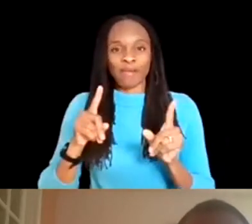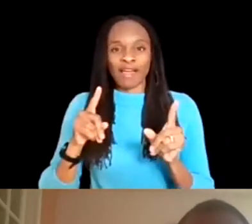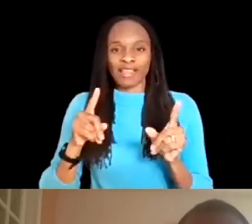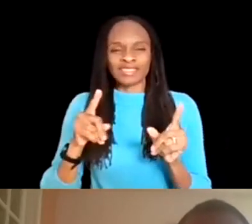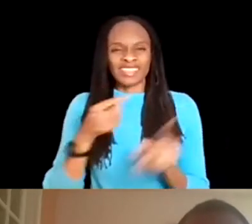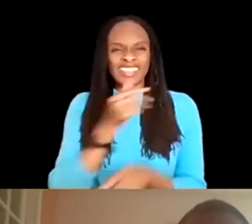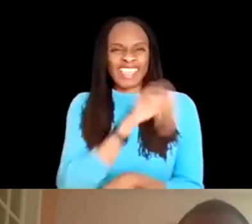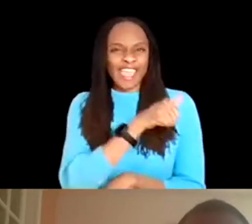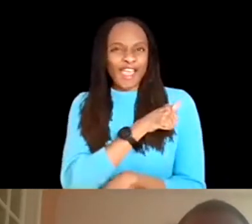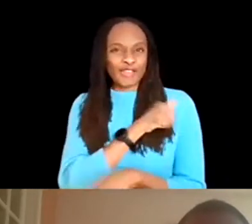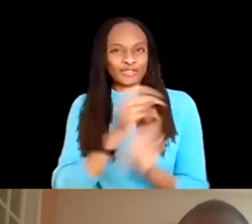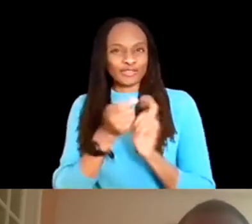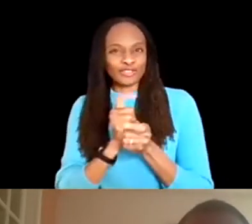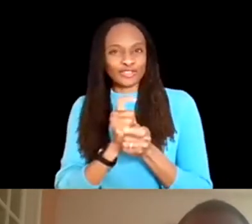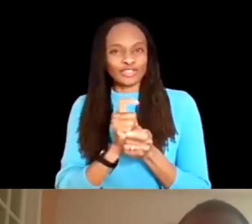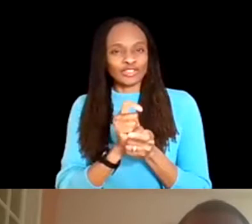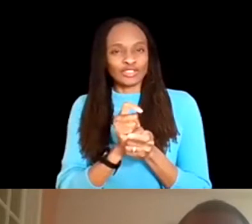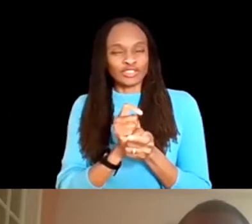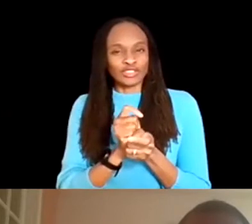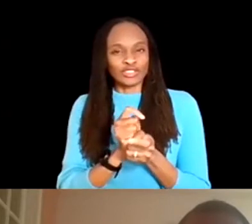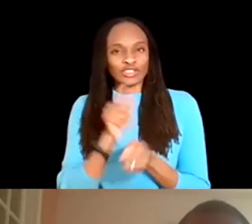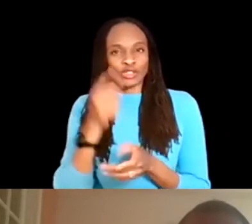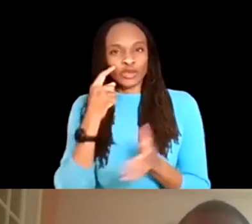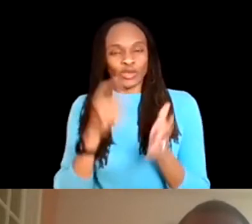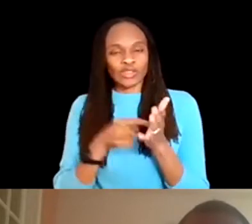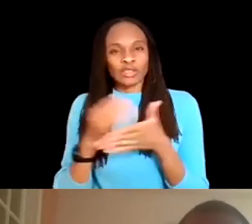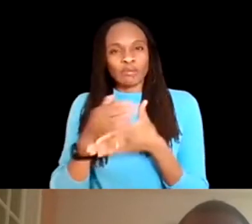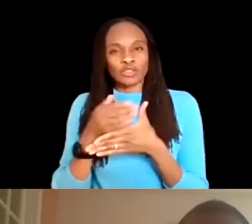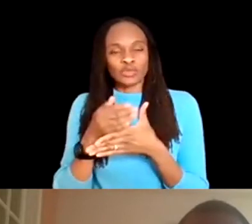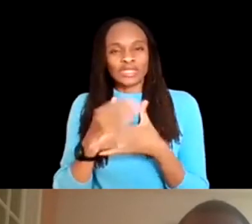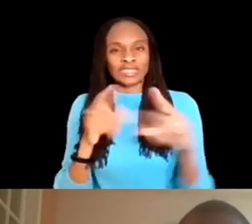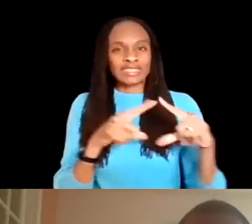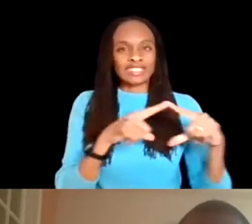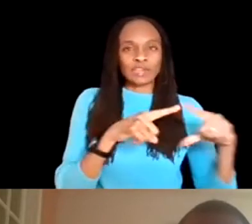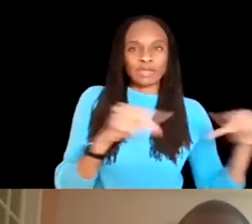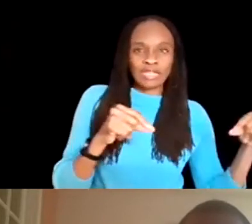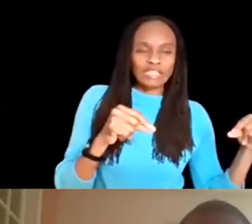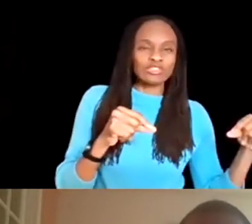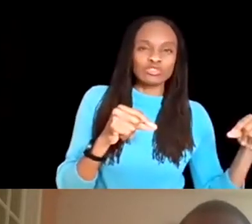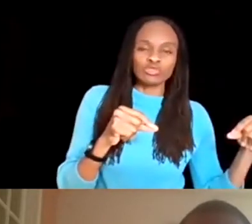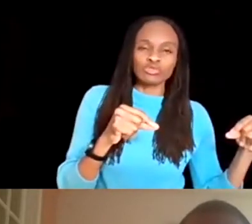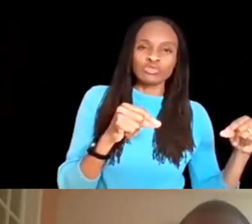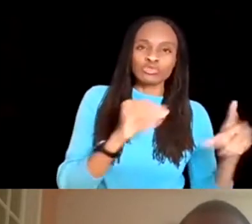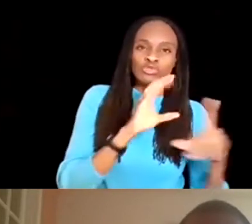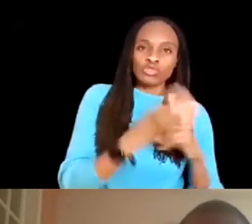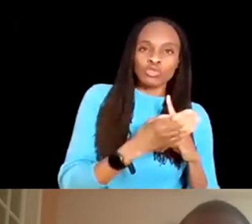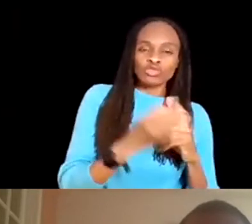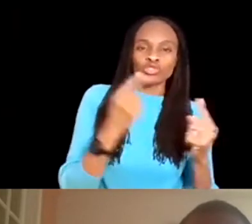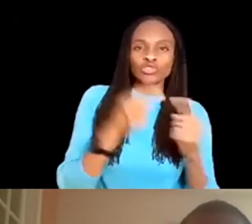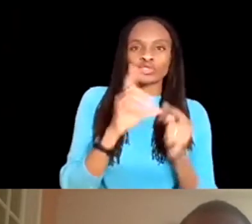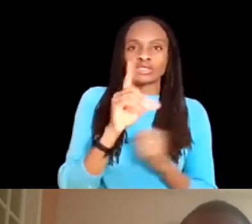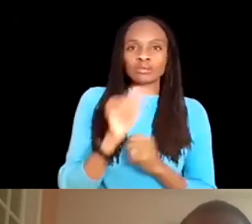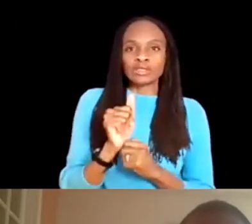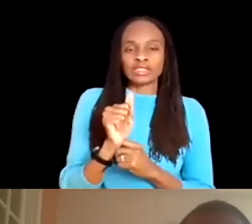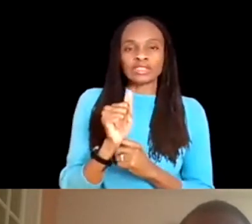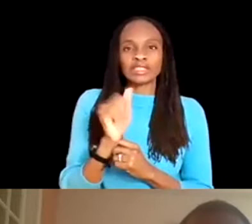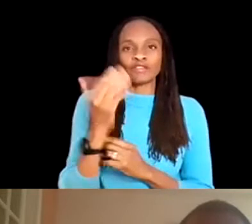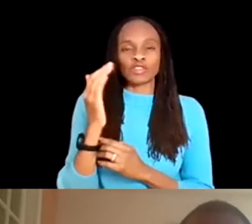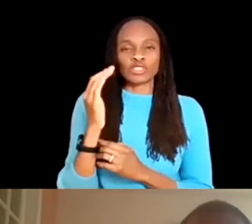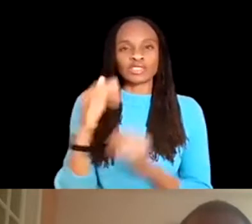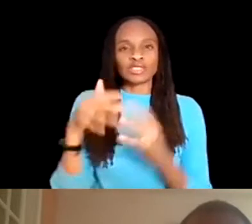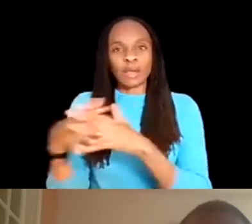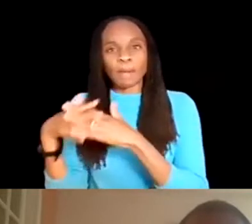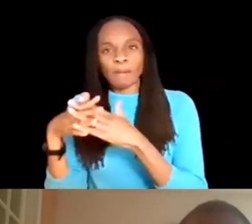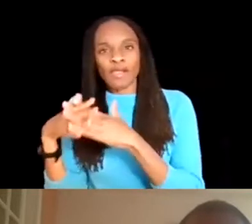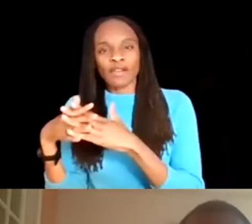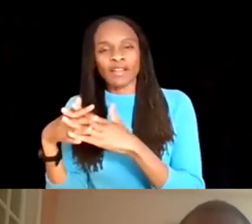that you may notice between Japanese culture towards disability or American. Are there